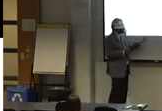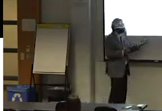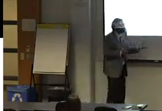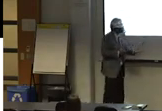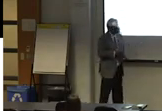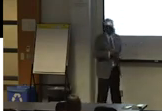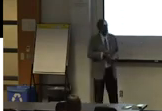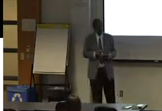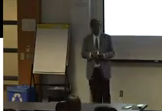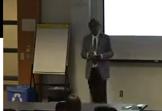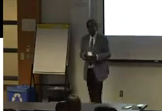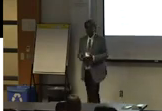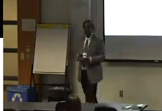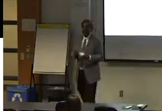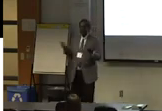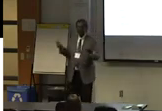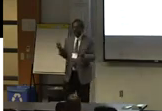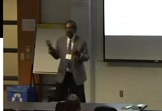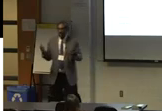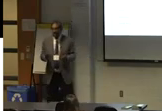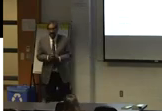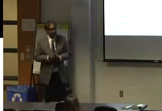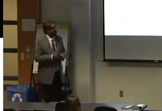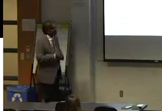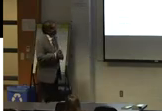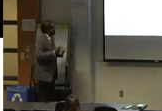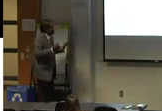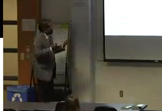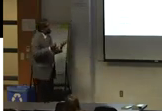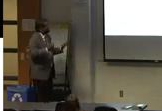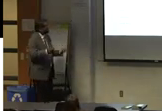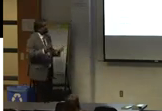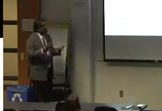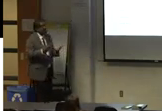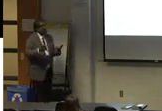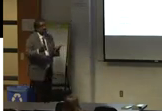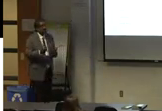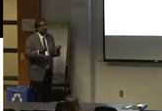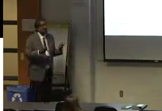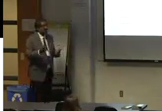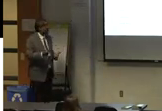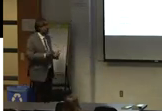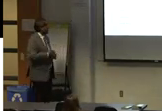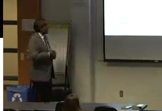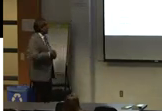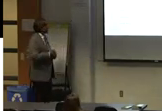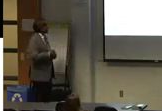these spaces with other people that might or might not have COVID? Do we need to think about that as a